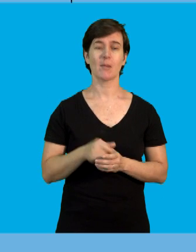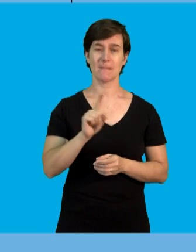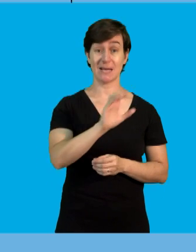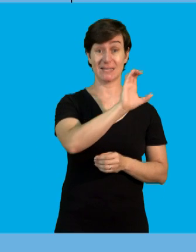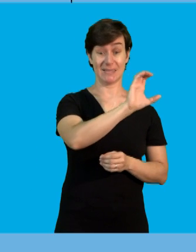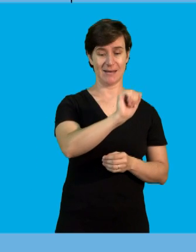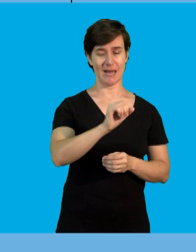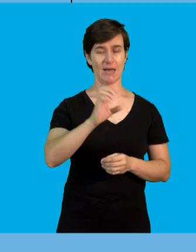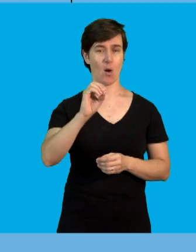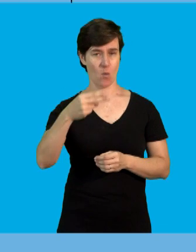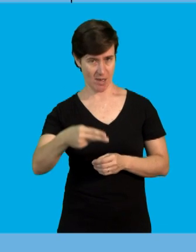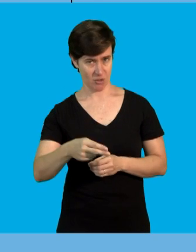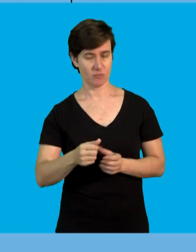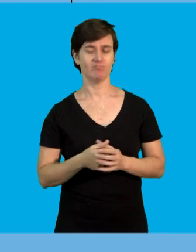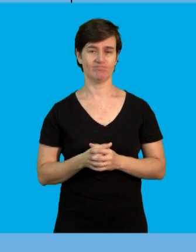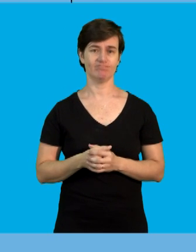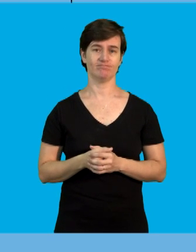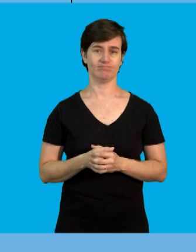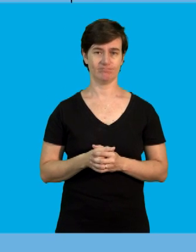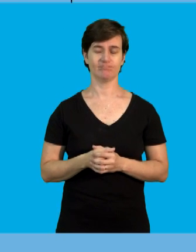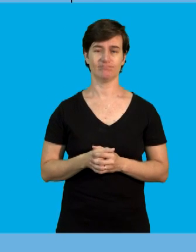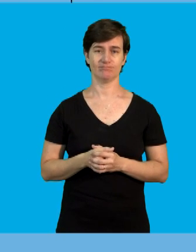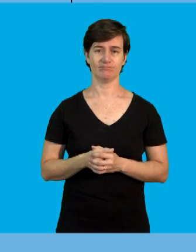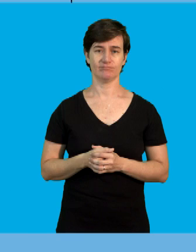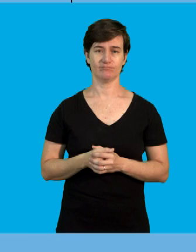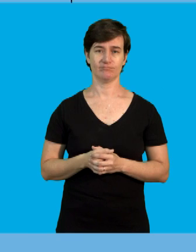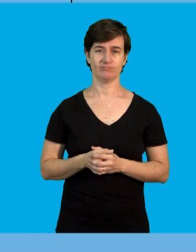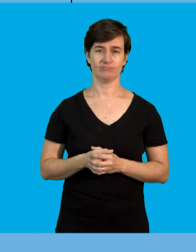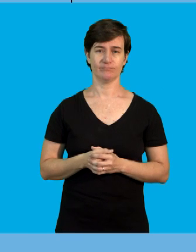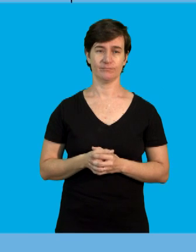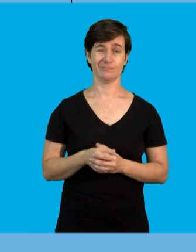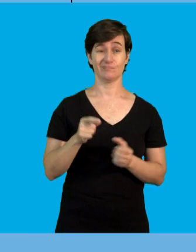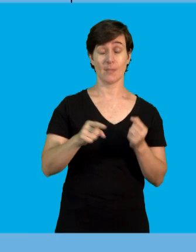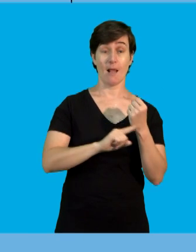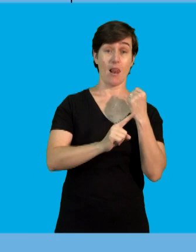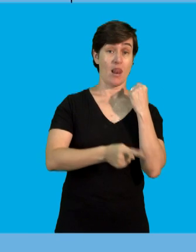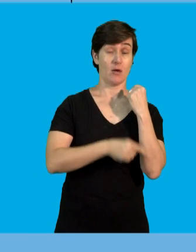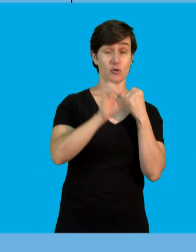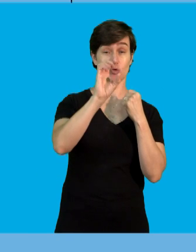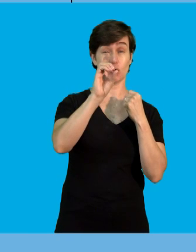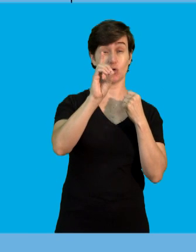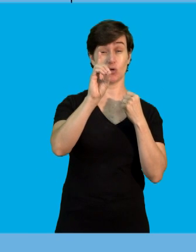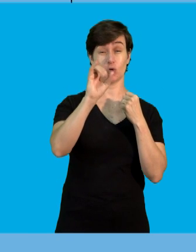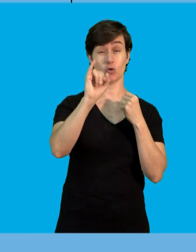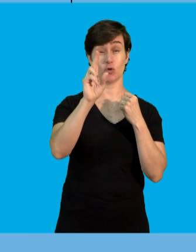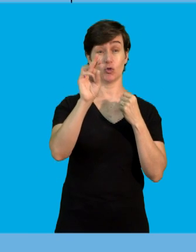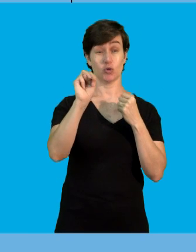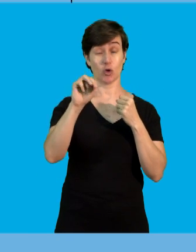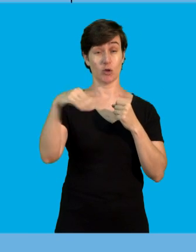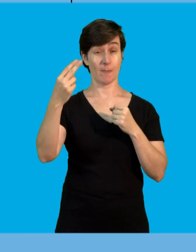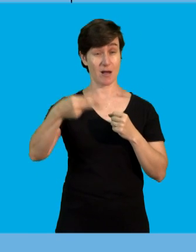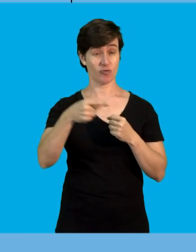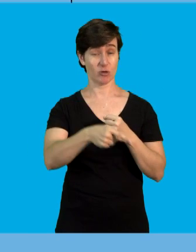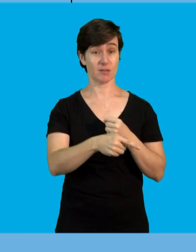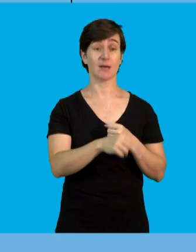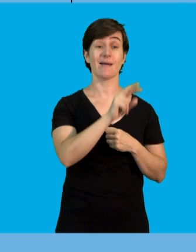So they need to have those particular substances, the Ca and the OH. And then the last one, sodium hydroxide,